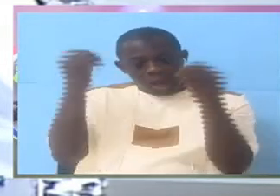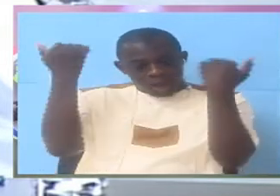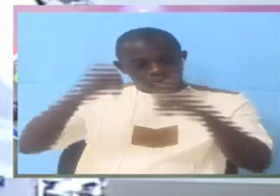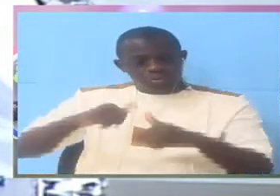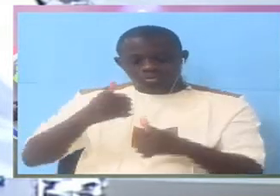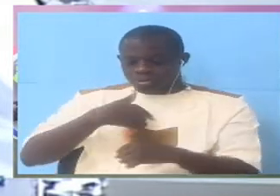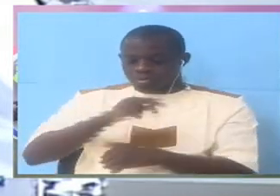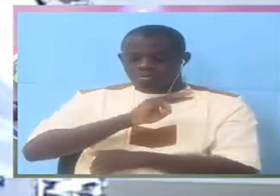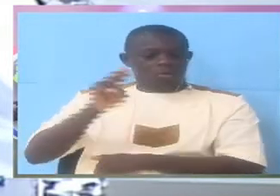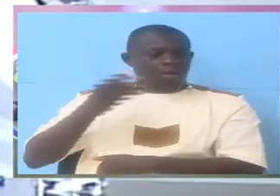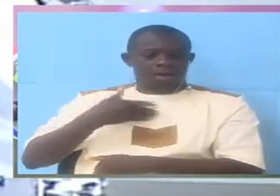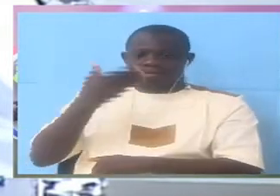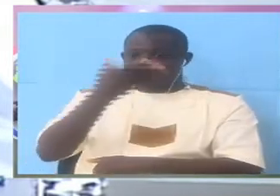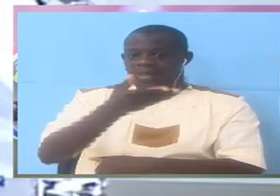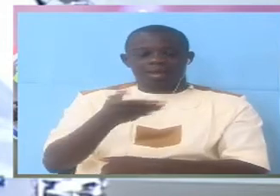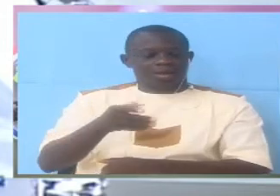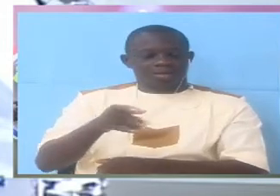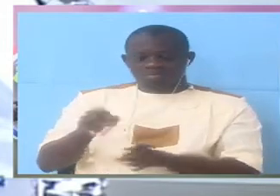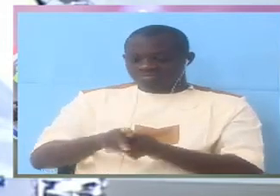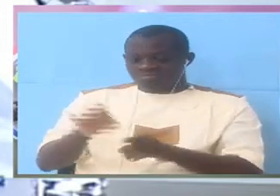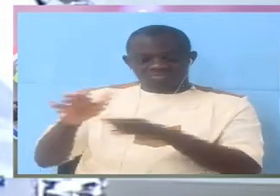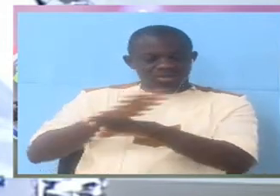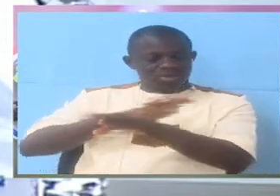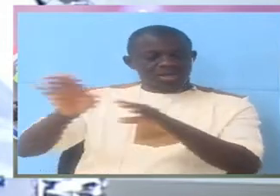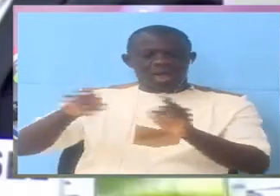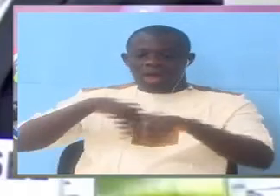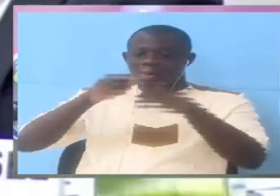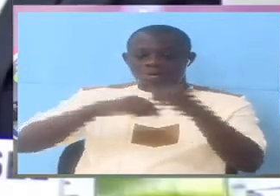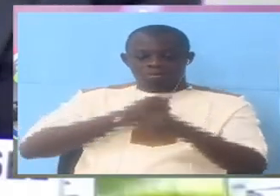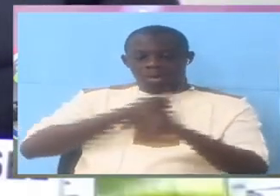It doesn't concern my department.